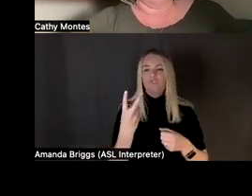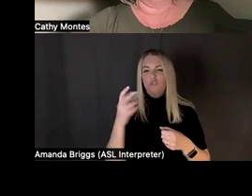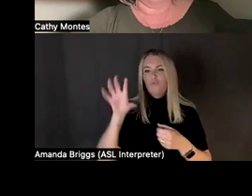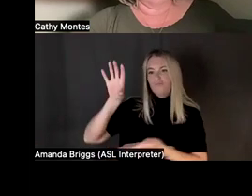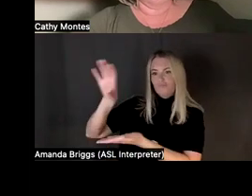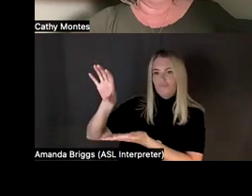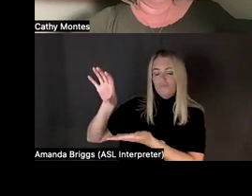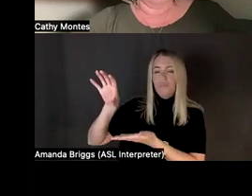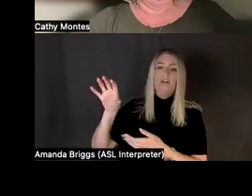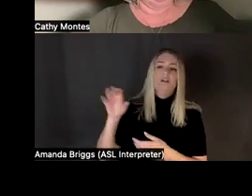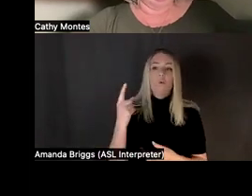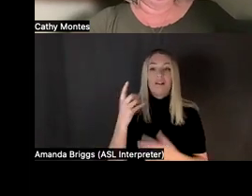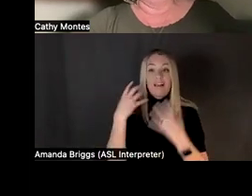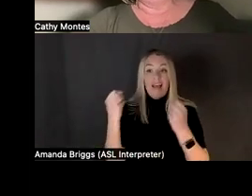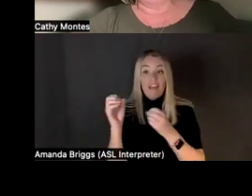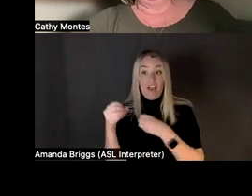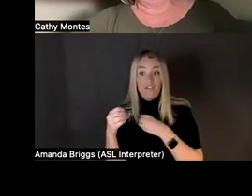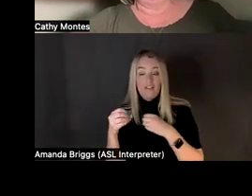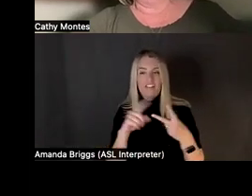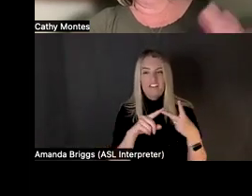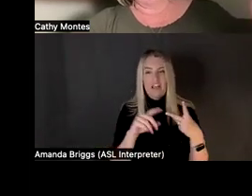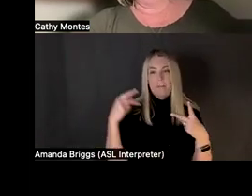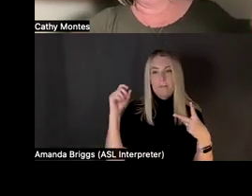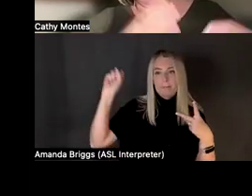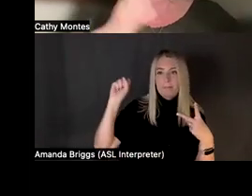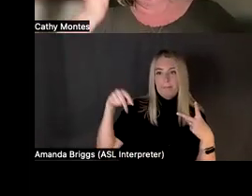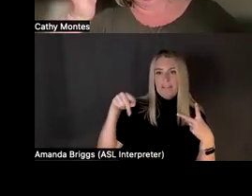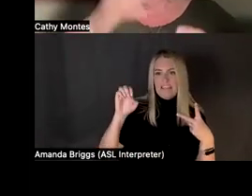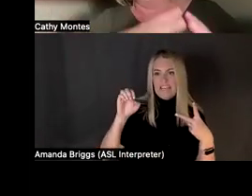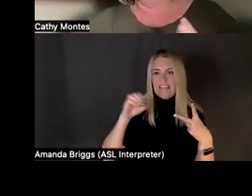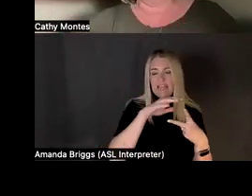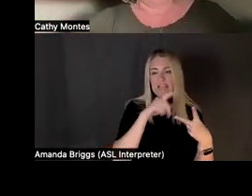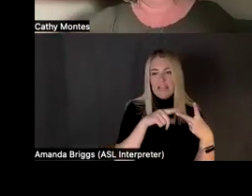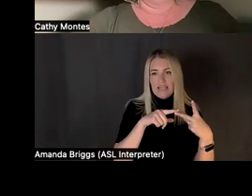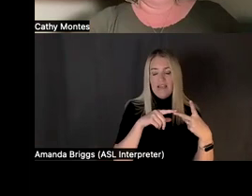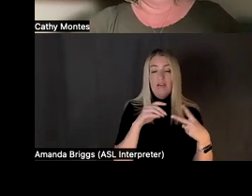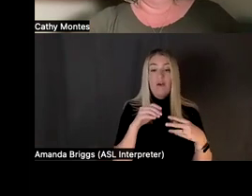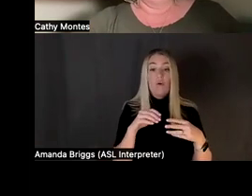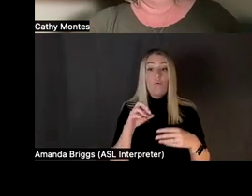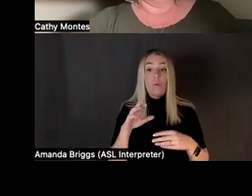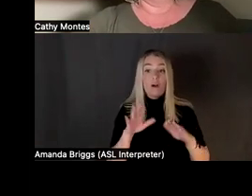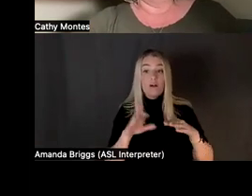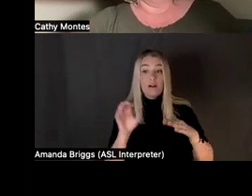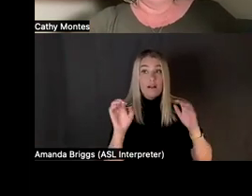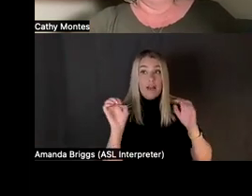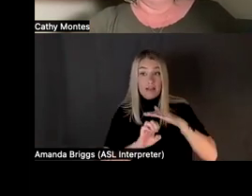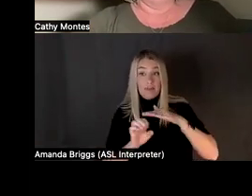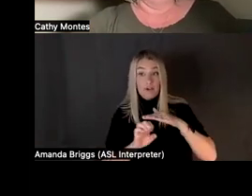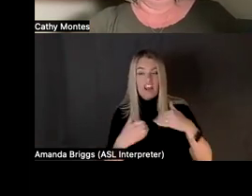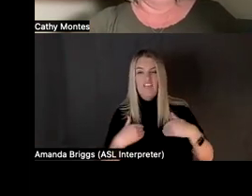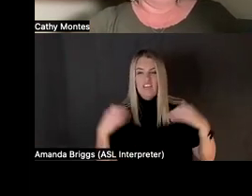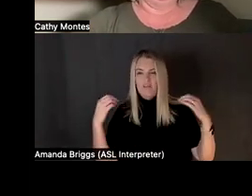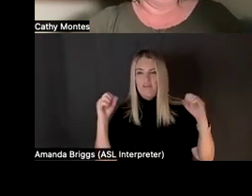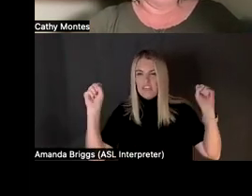health office, and the other is out by the PE area, the court area, or at the elementary in the PE room over